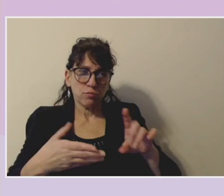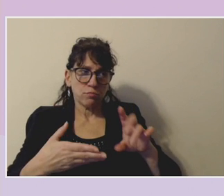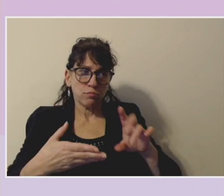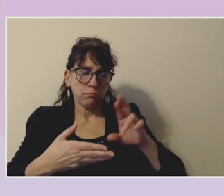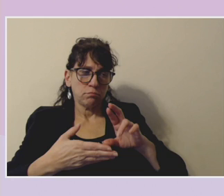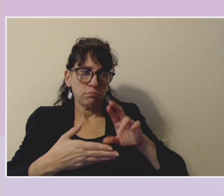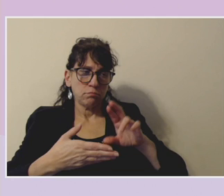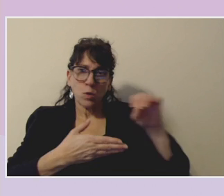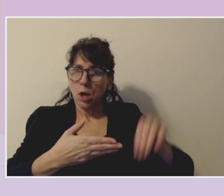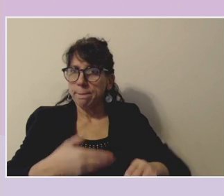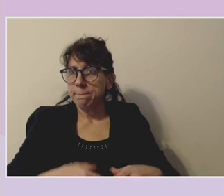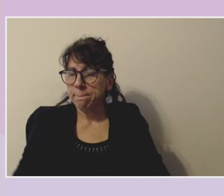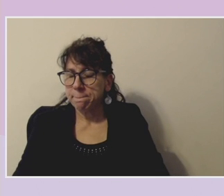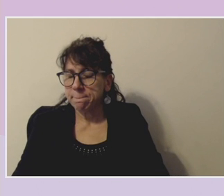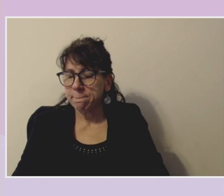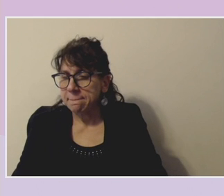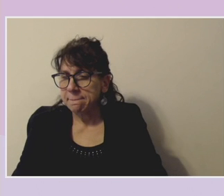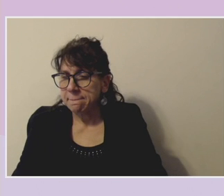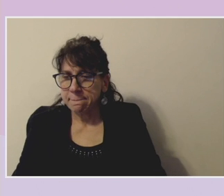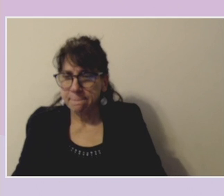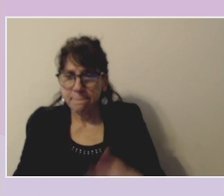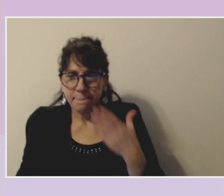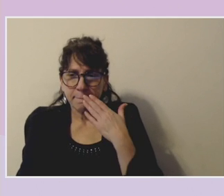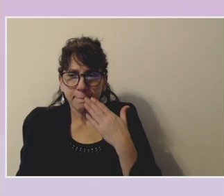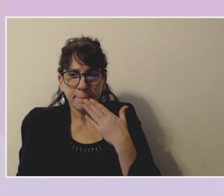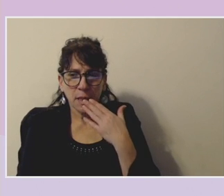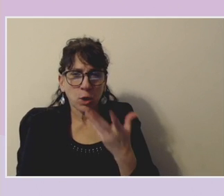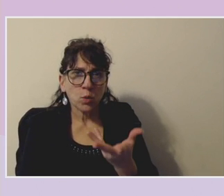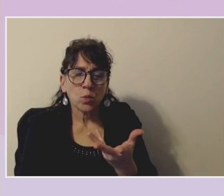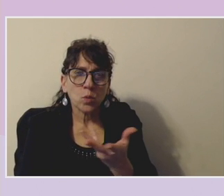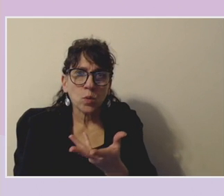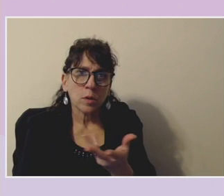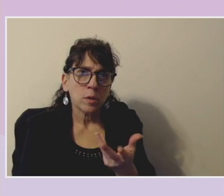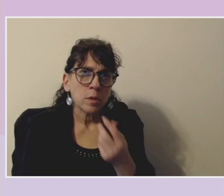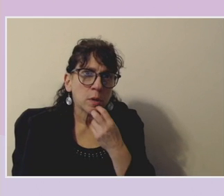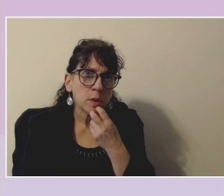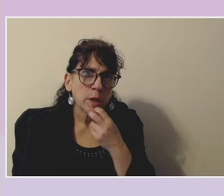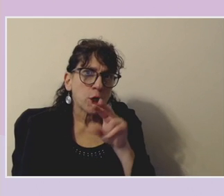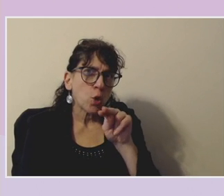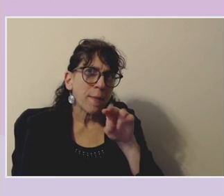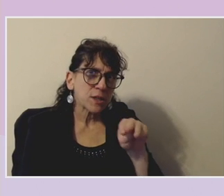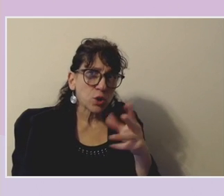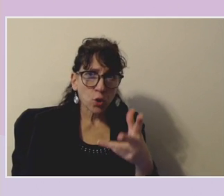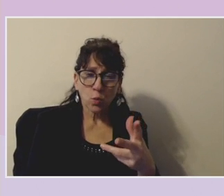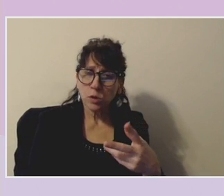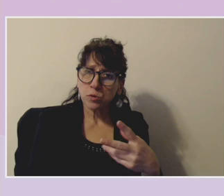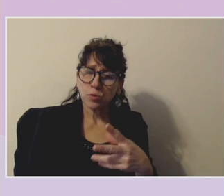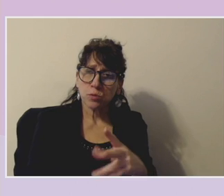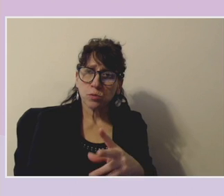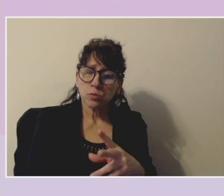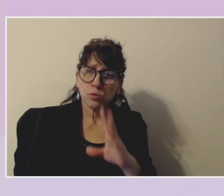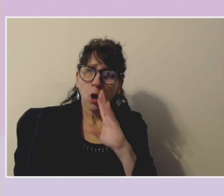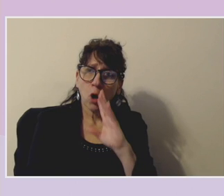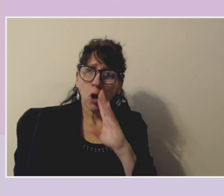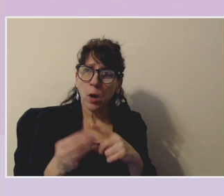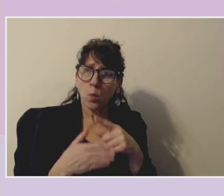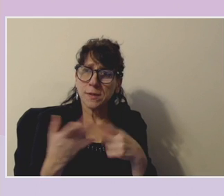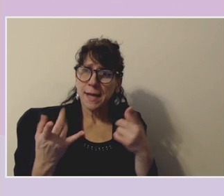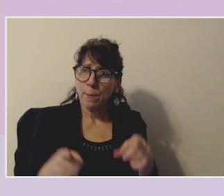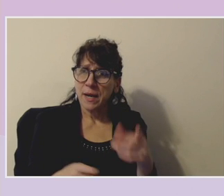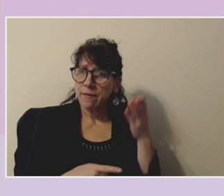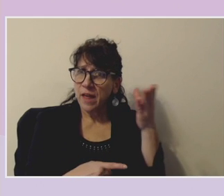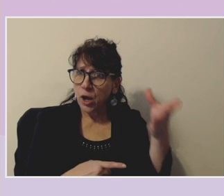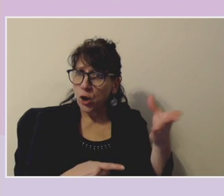Thanks so much, Eva. My colleagues in New Mexico, do you want to talk a little bit about what's been happening there in terms